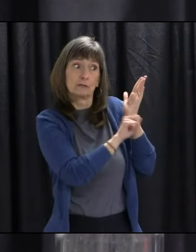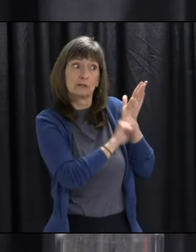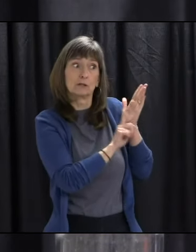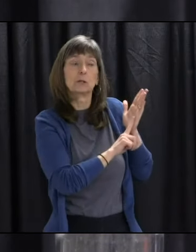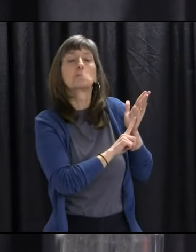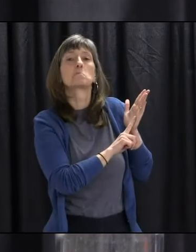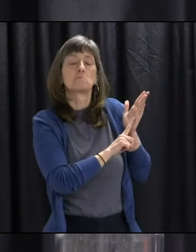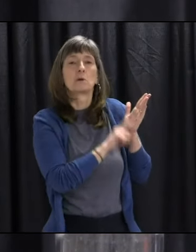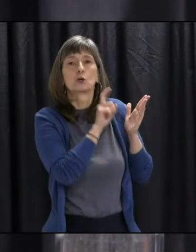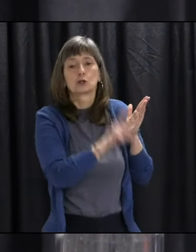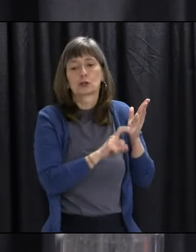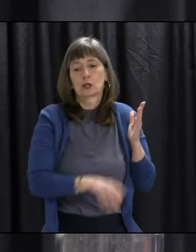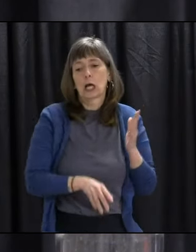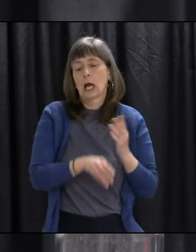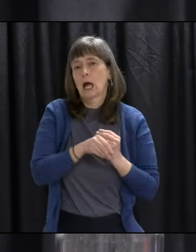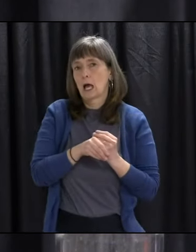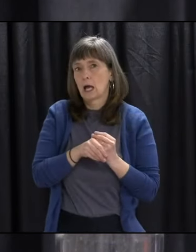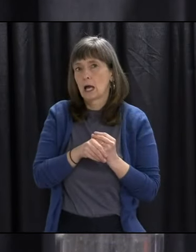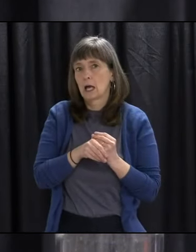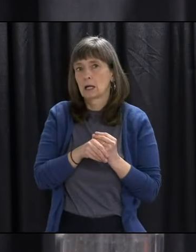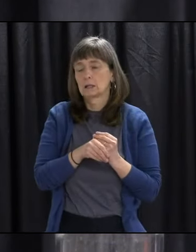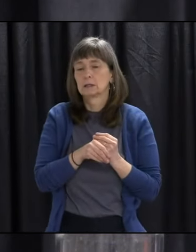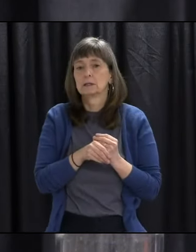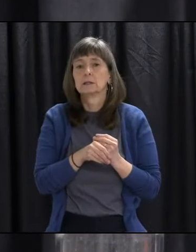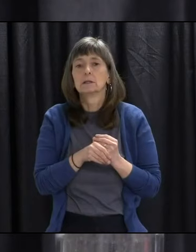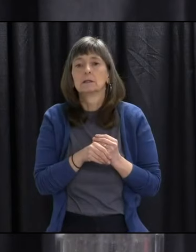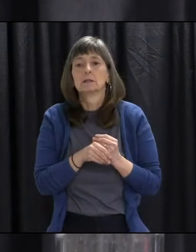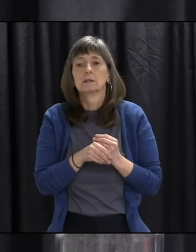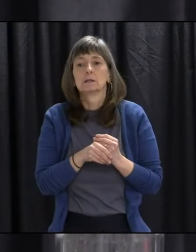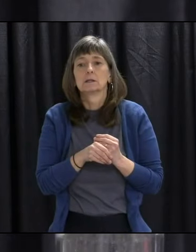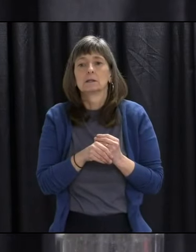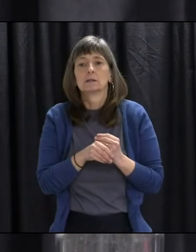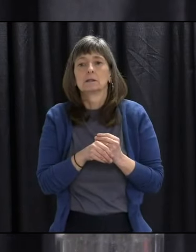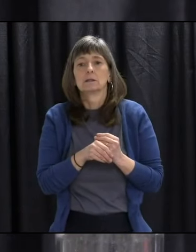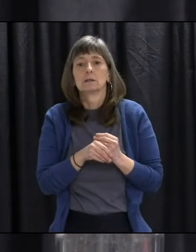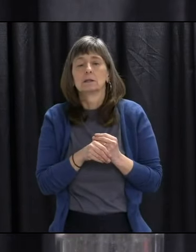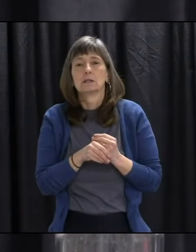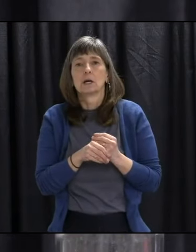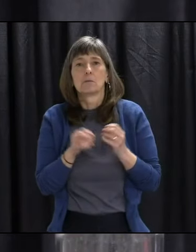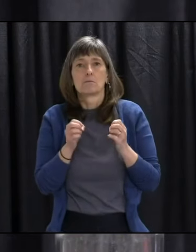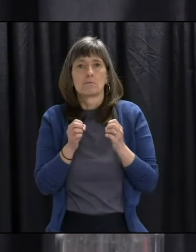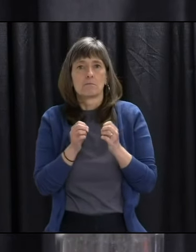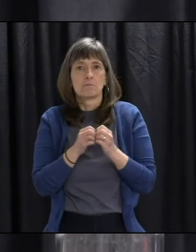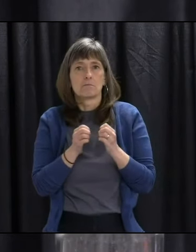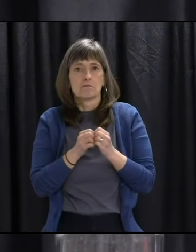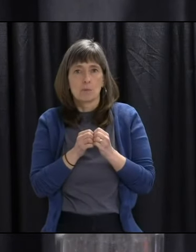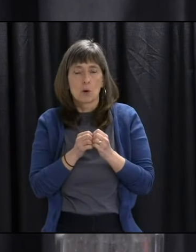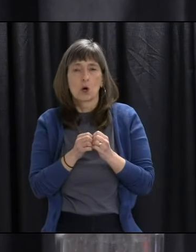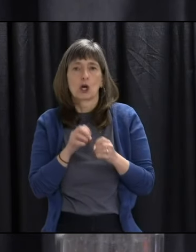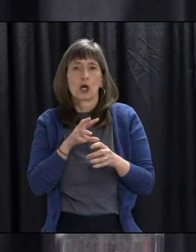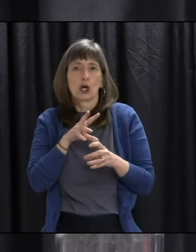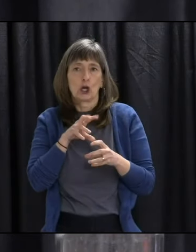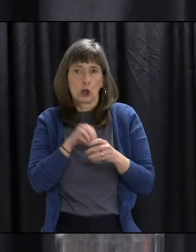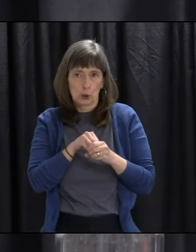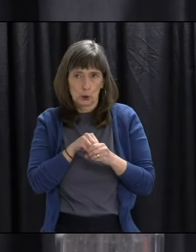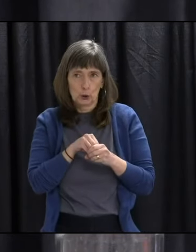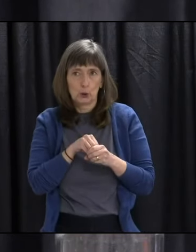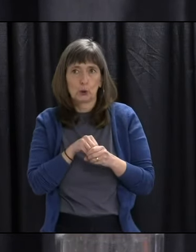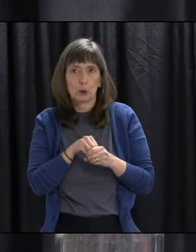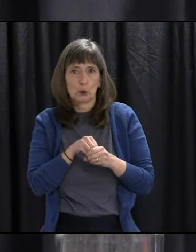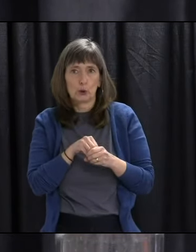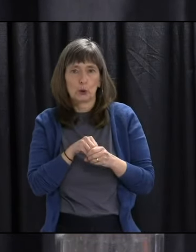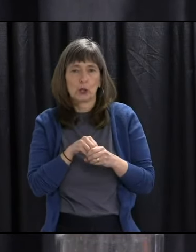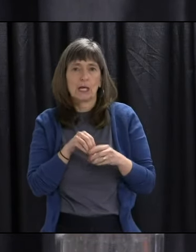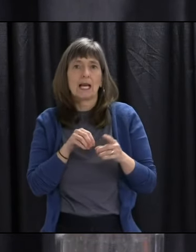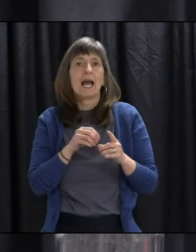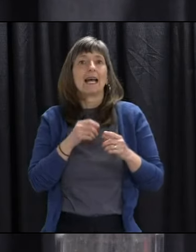the criteria for making a tentative COVID diagnosis clinically to include any 2 from a list of